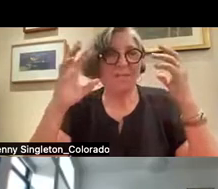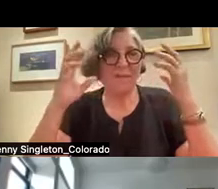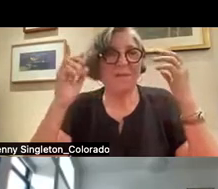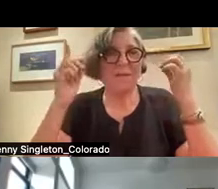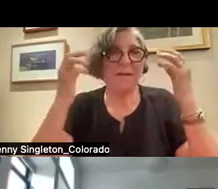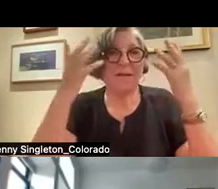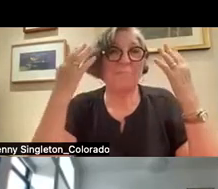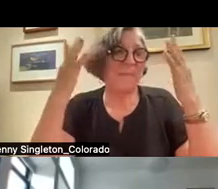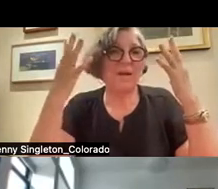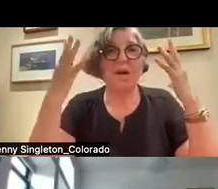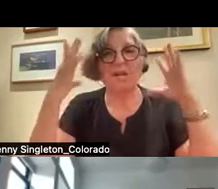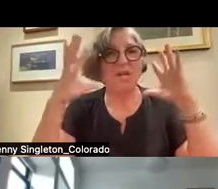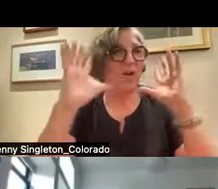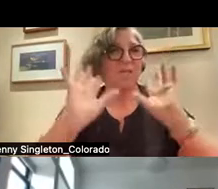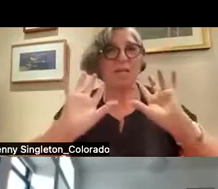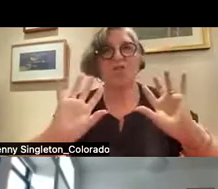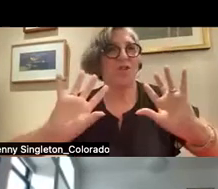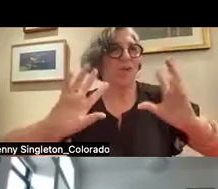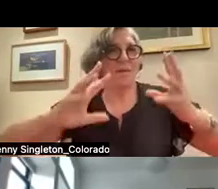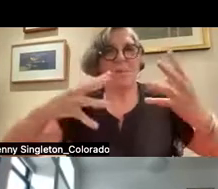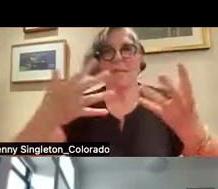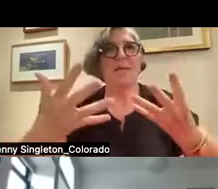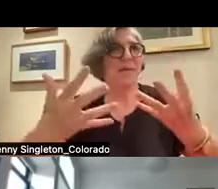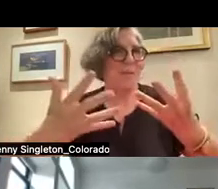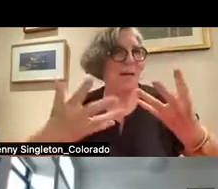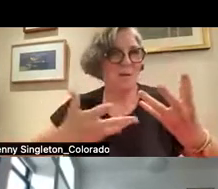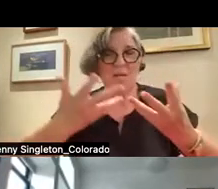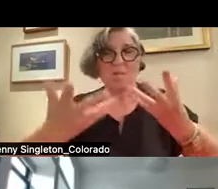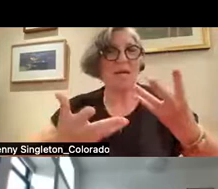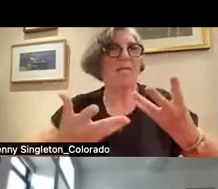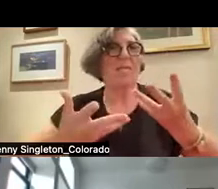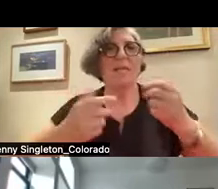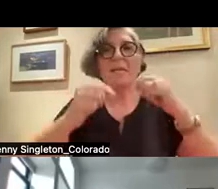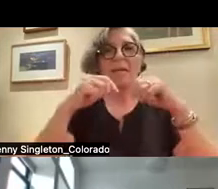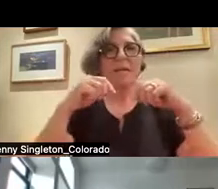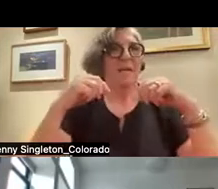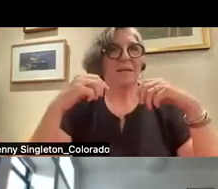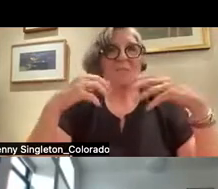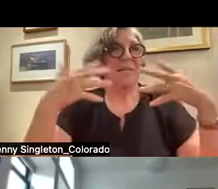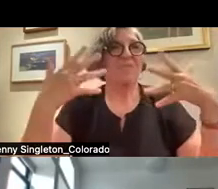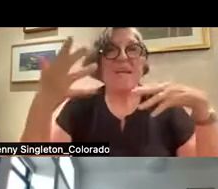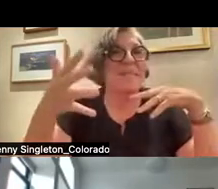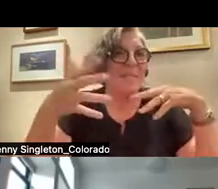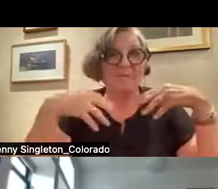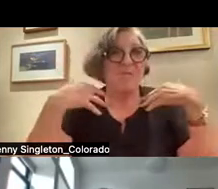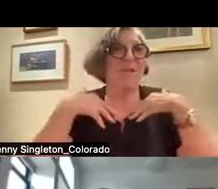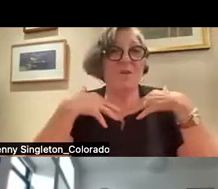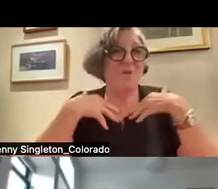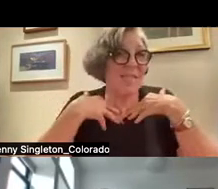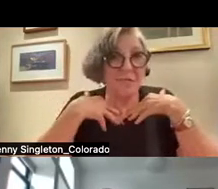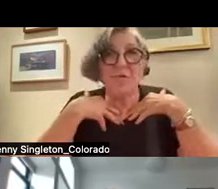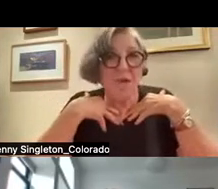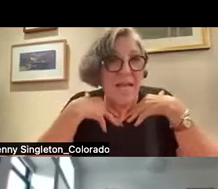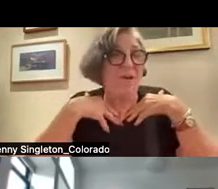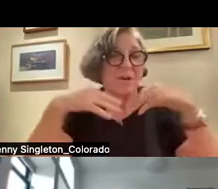arrangement of the, again, maybe the cognitive architecture and the way that it comes out in the modality just invites itself, even if